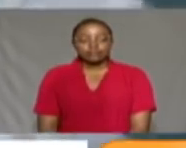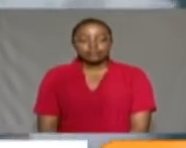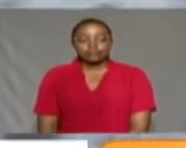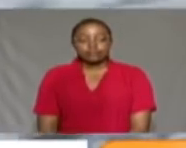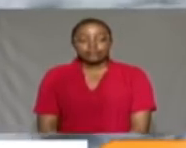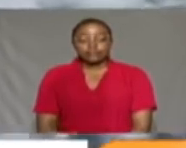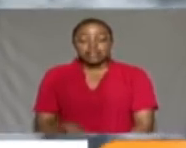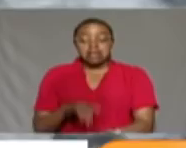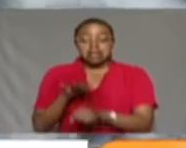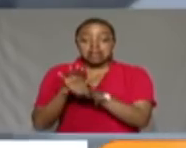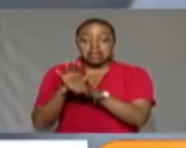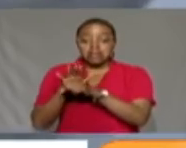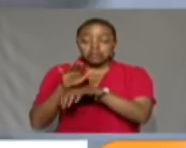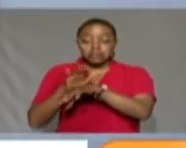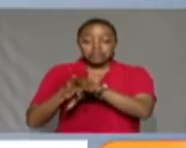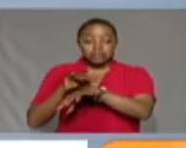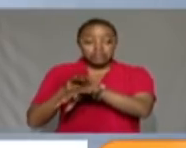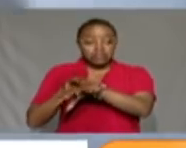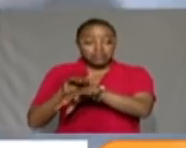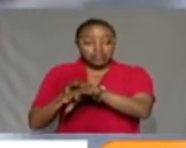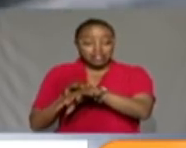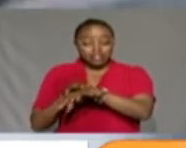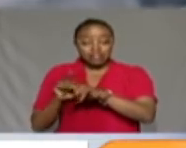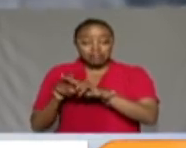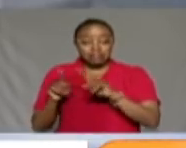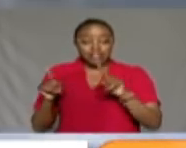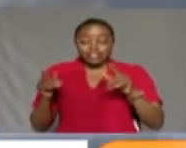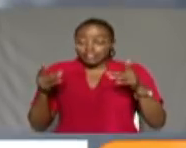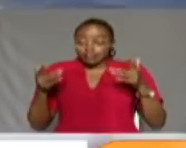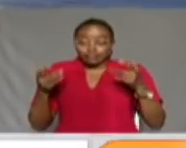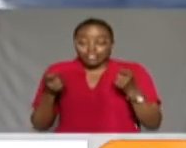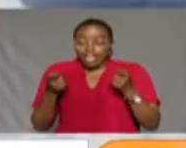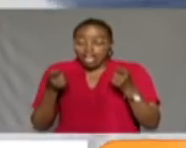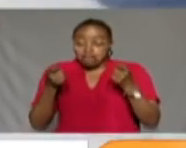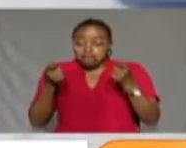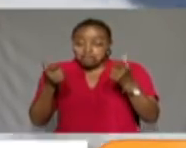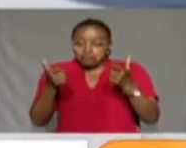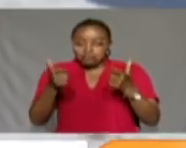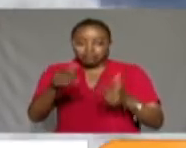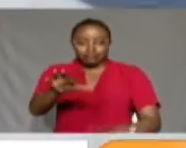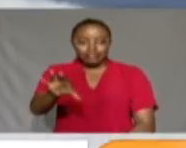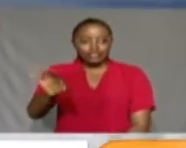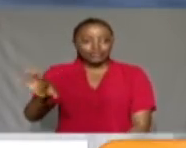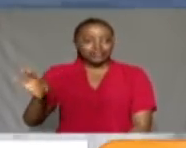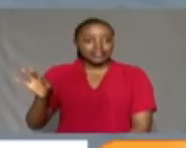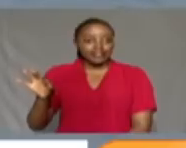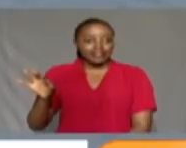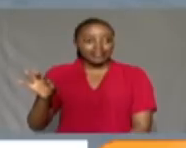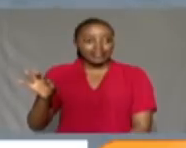Many are called, so the adage goes, but few are chosen.